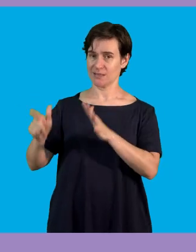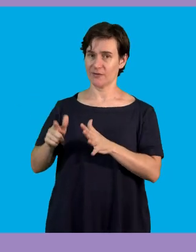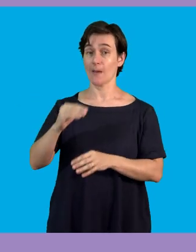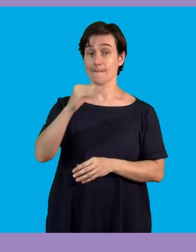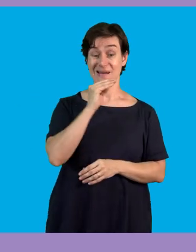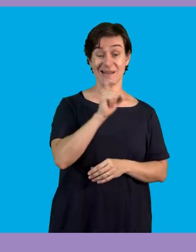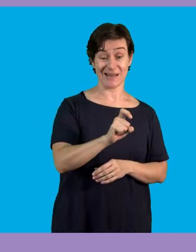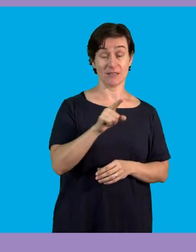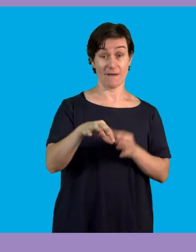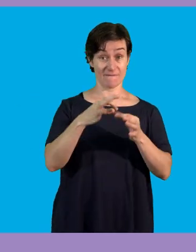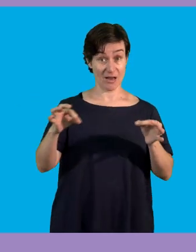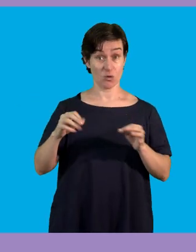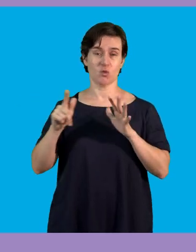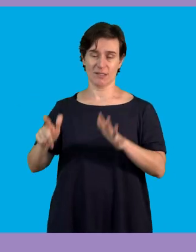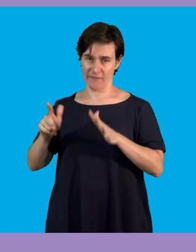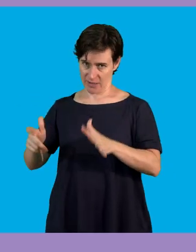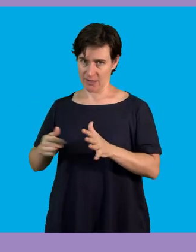is 17.